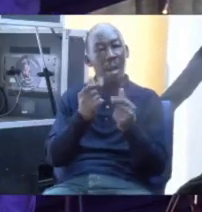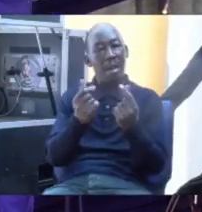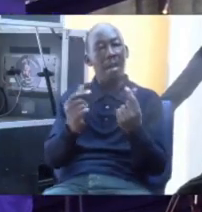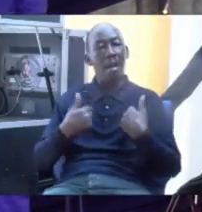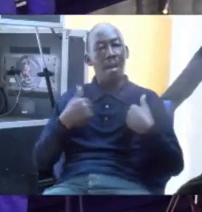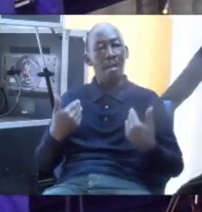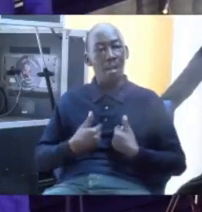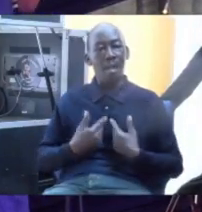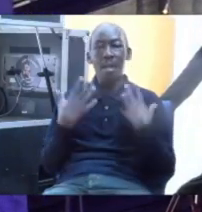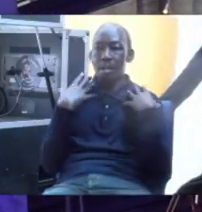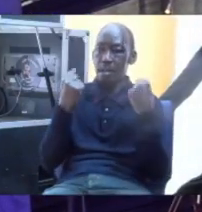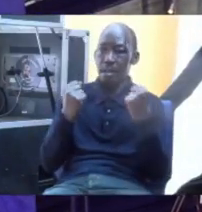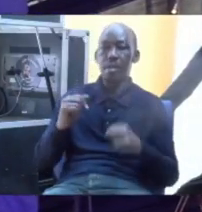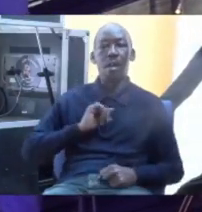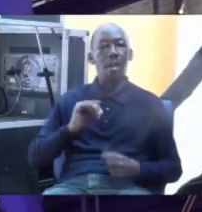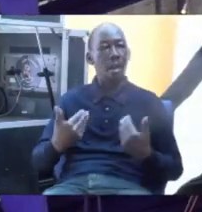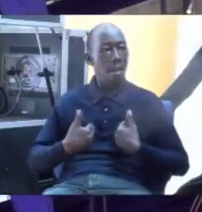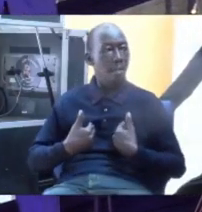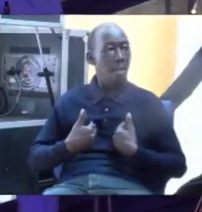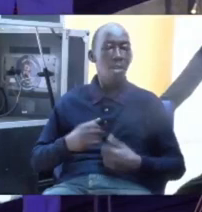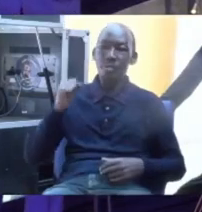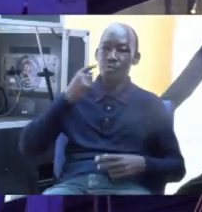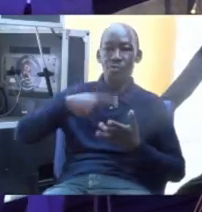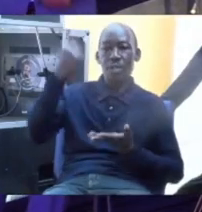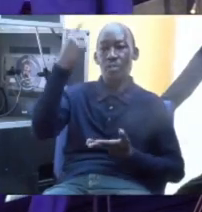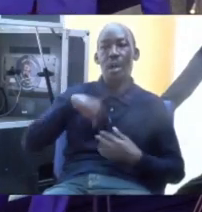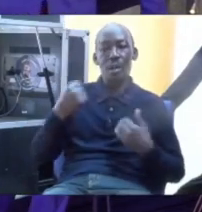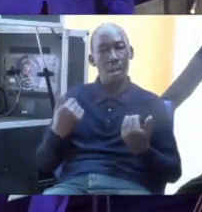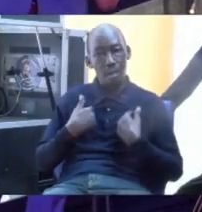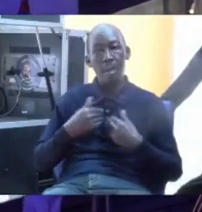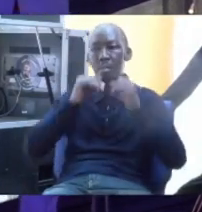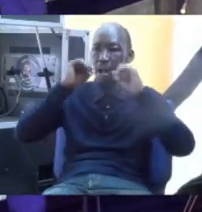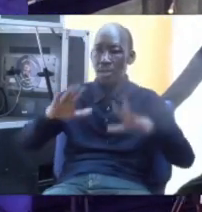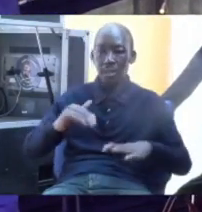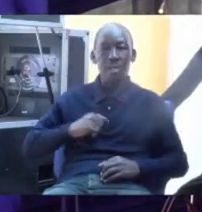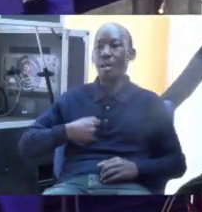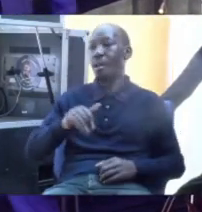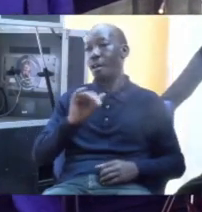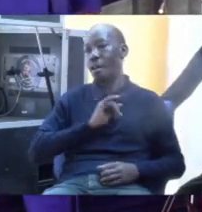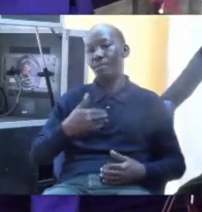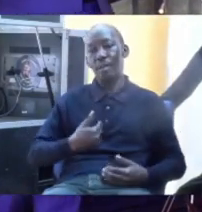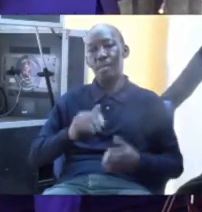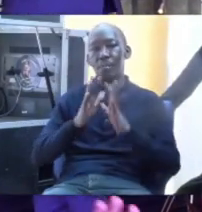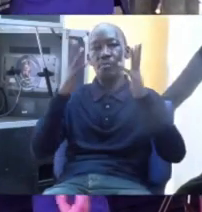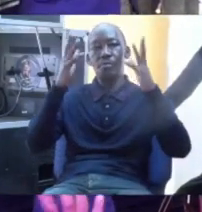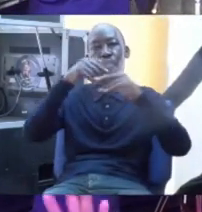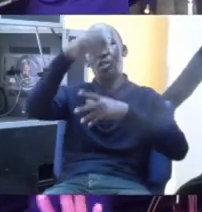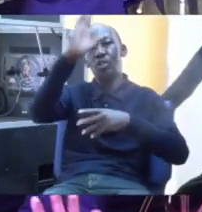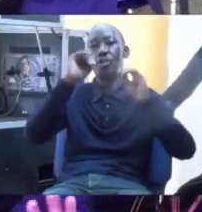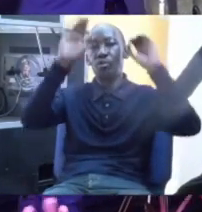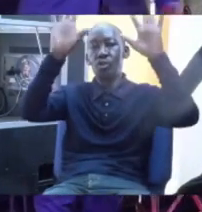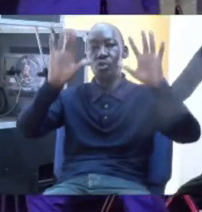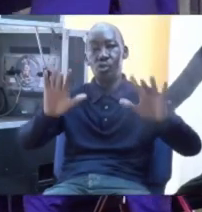na ponyaji niko nao. Ushindi ninao. Baraka ninayo. Ninao baraka. Shangwe kwa Bwana wa ajabu.